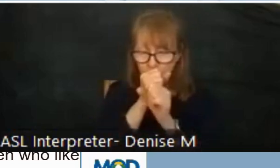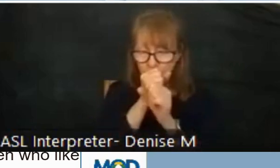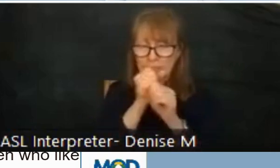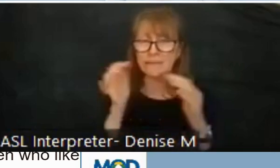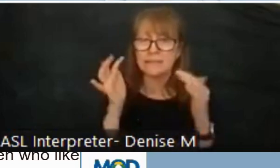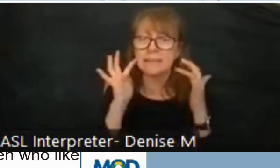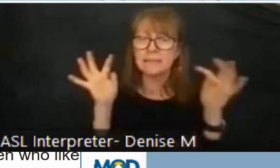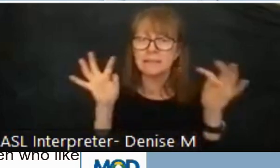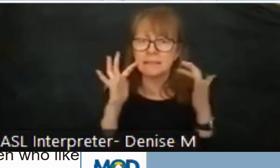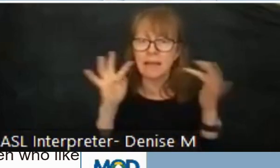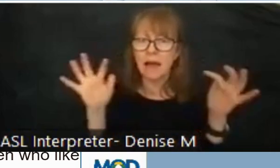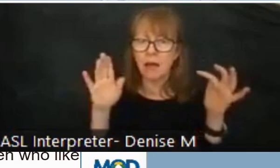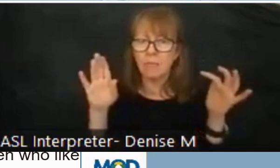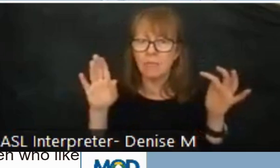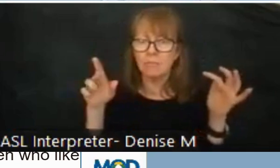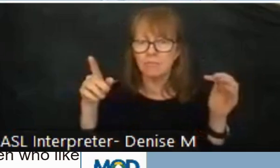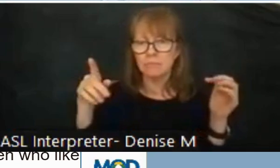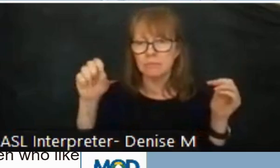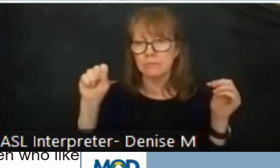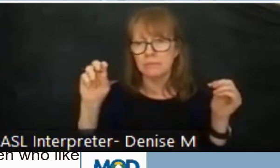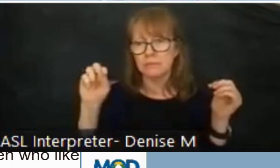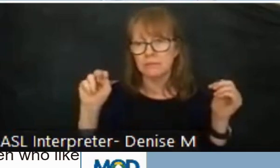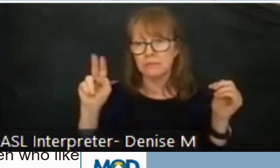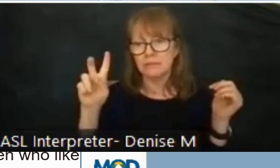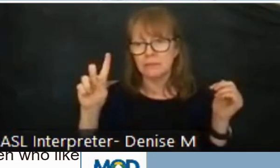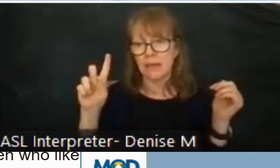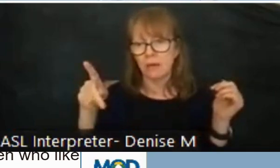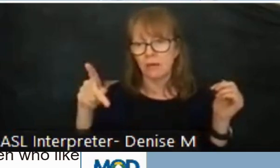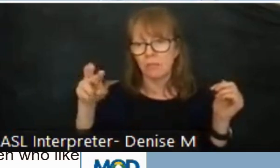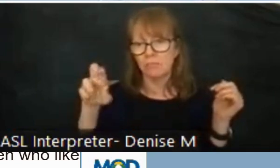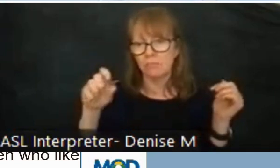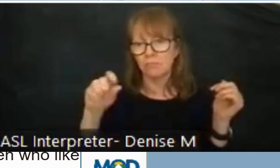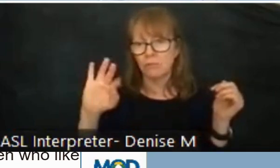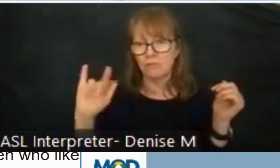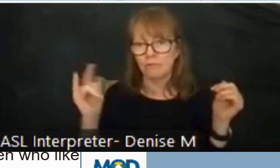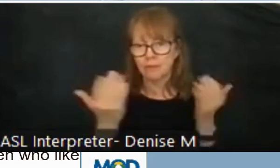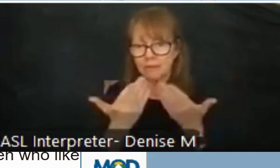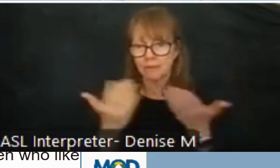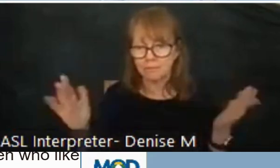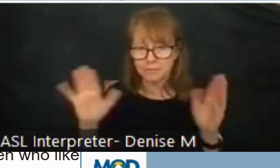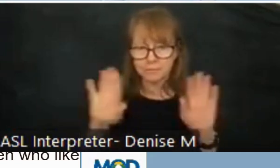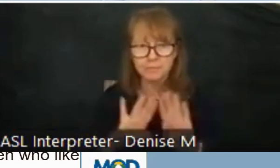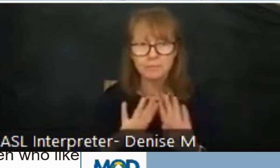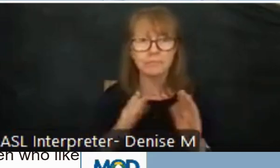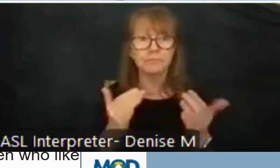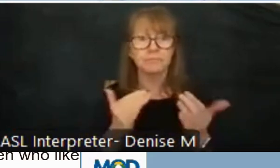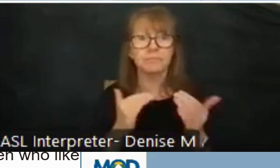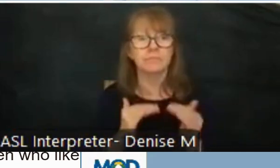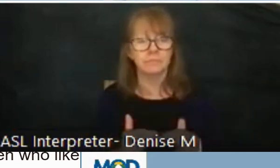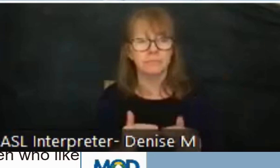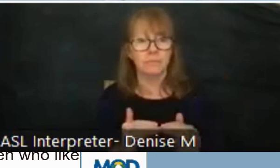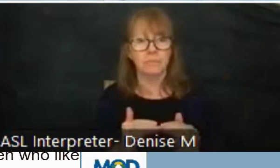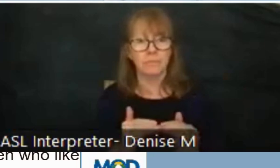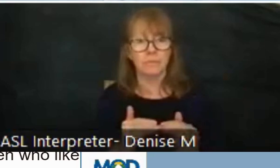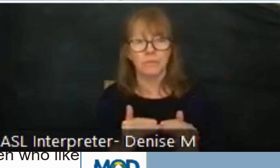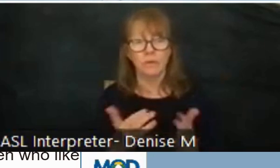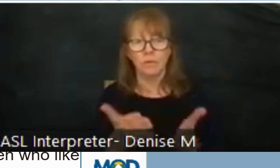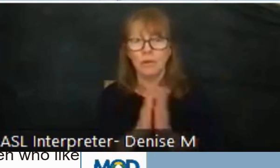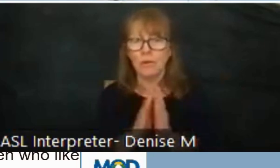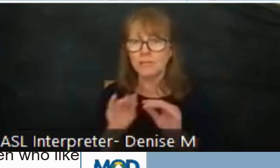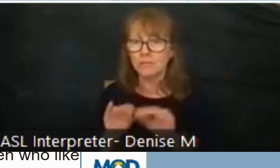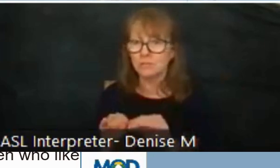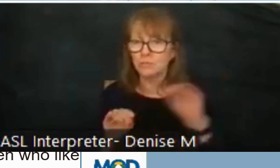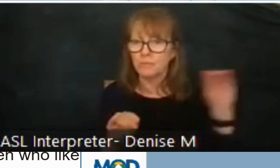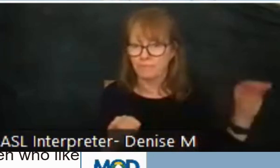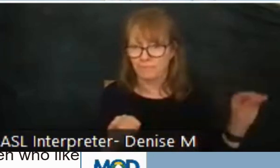he could make a request to be transferred to another unit. Put yourself in Sam's